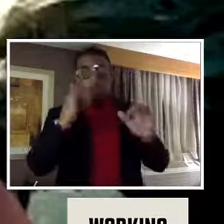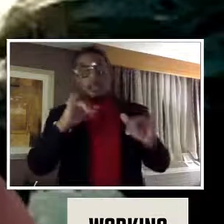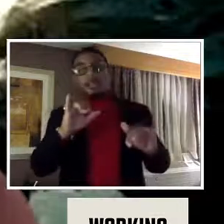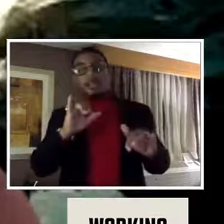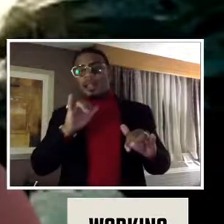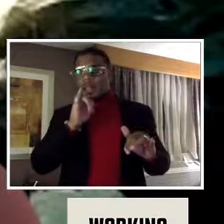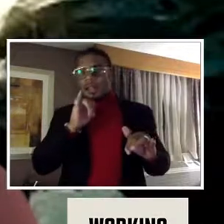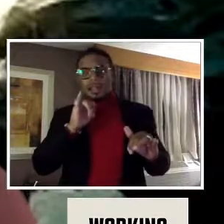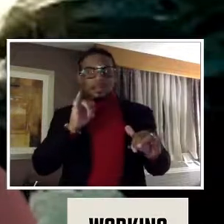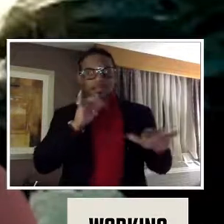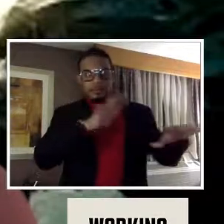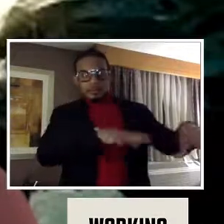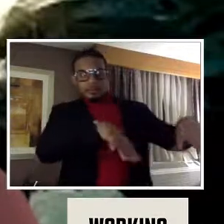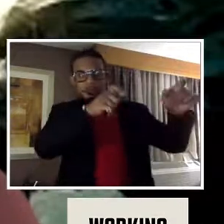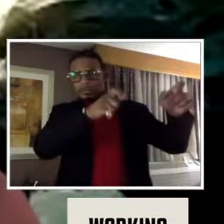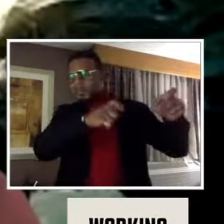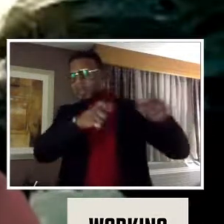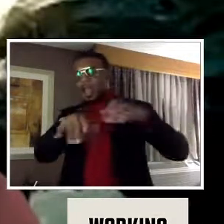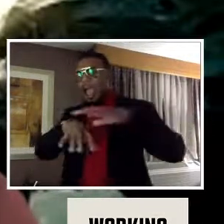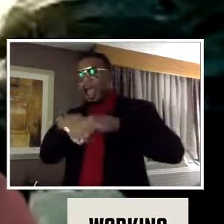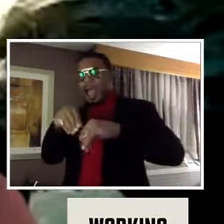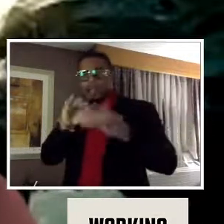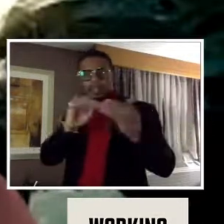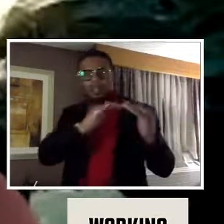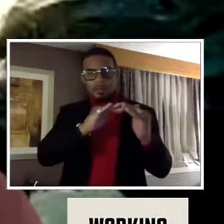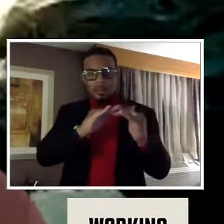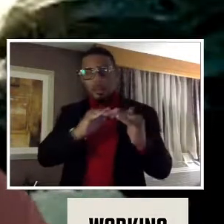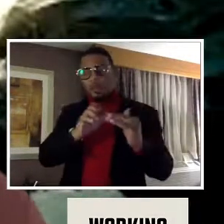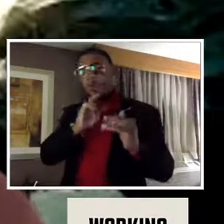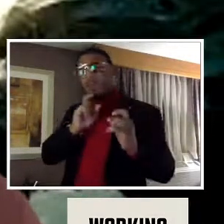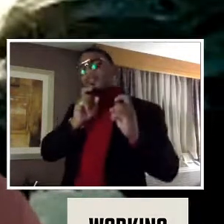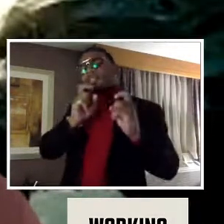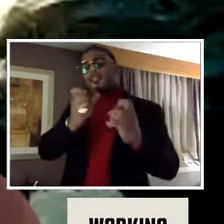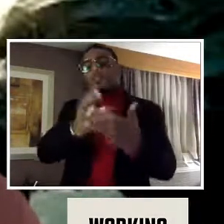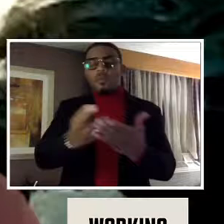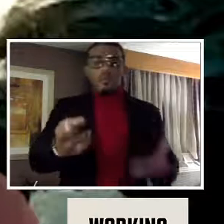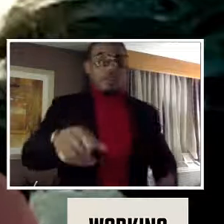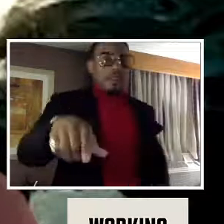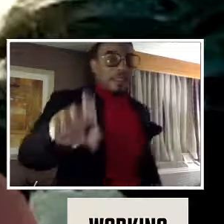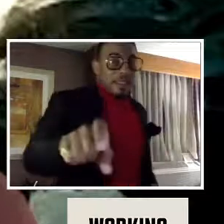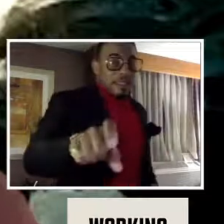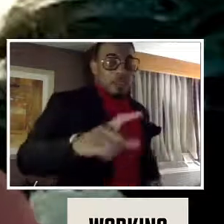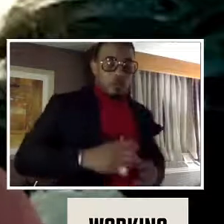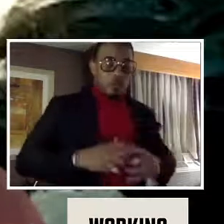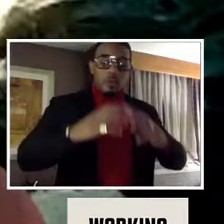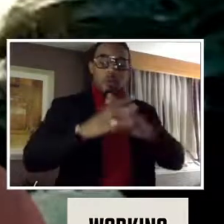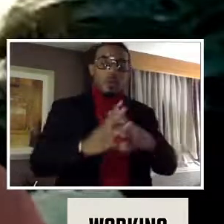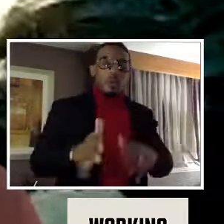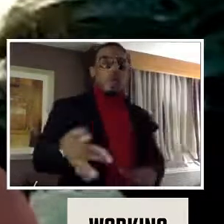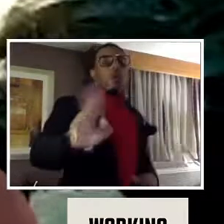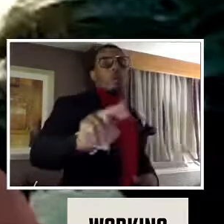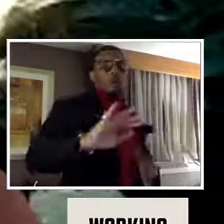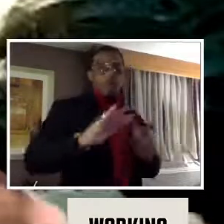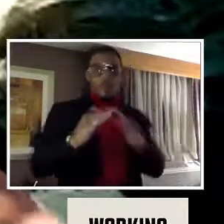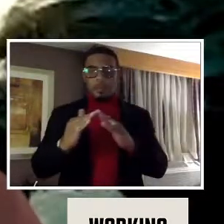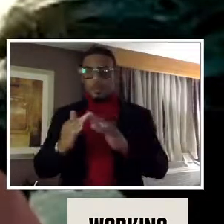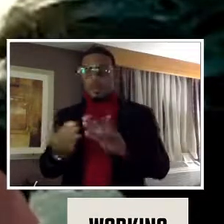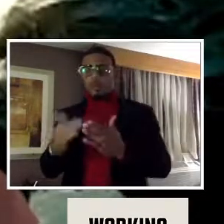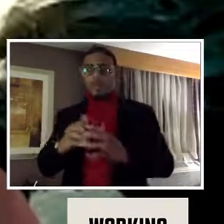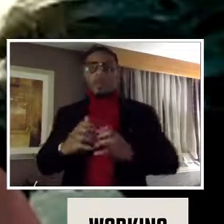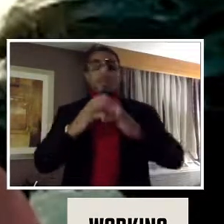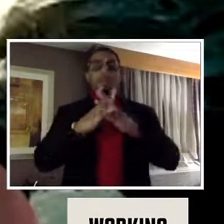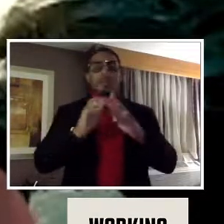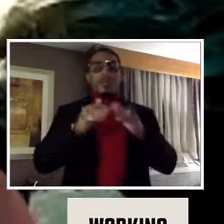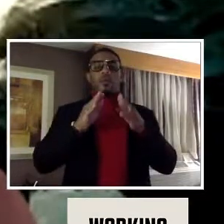we are not gentrifying them out of their neighborhood, but we are giving them the resources to build their own neighborhood and rebuild